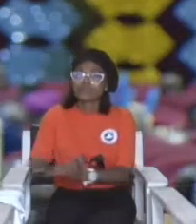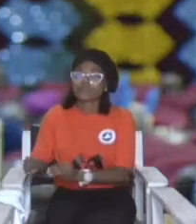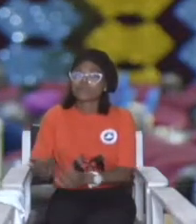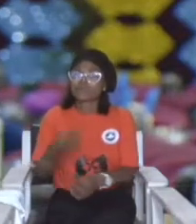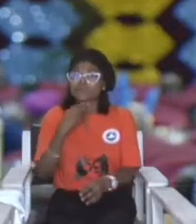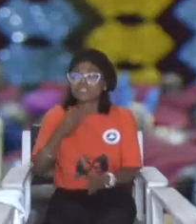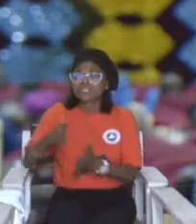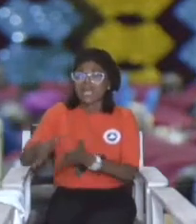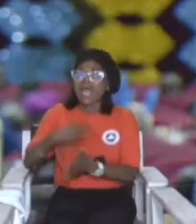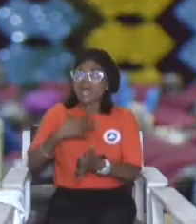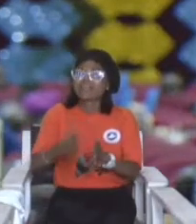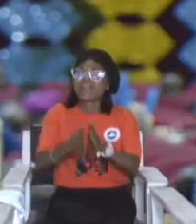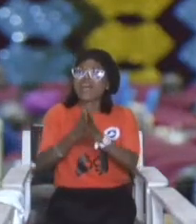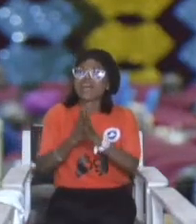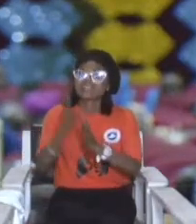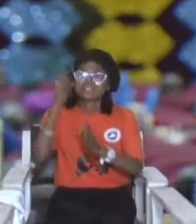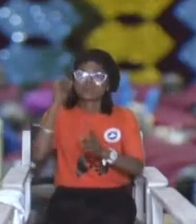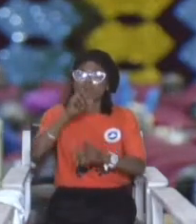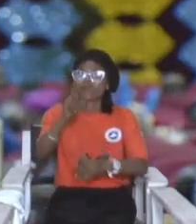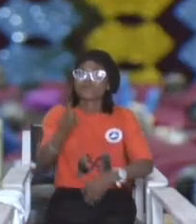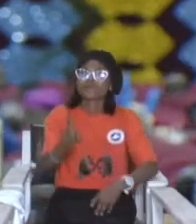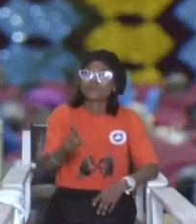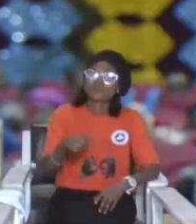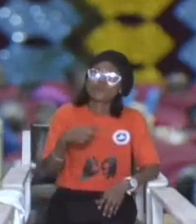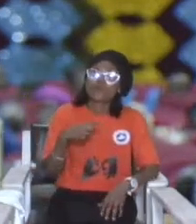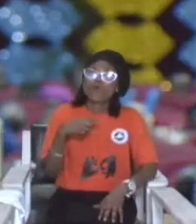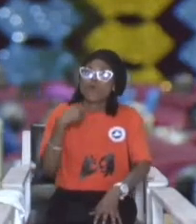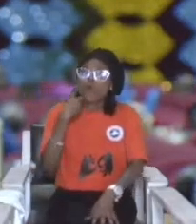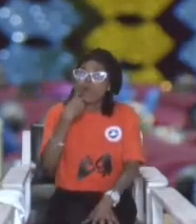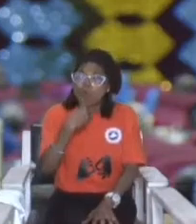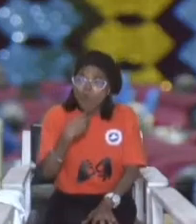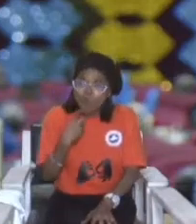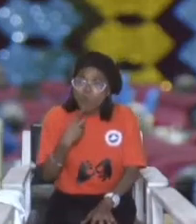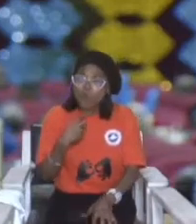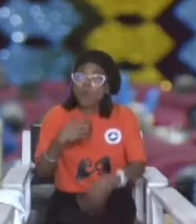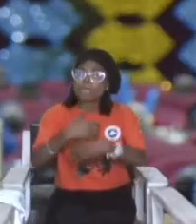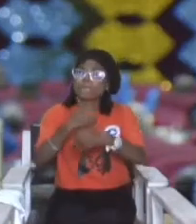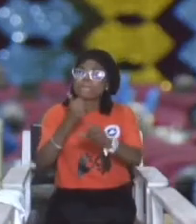And they asked him, "Who made you a ruler?"